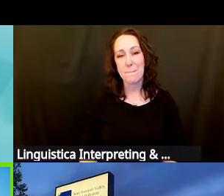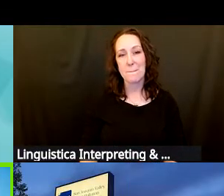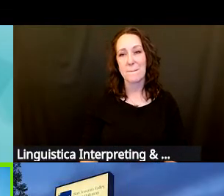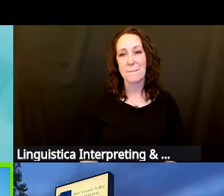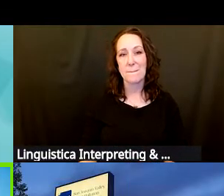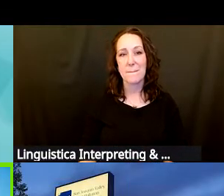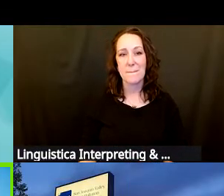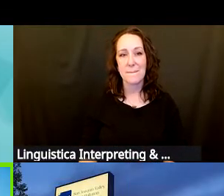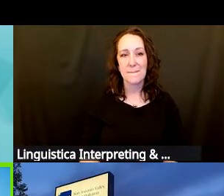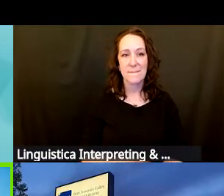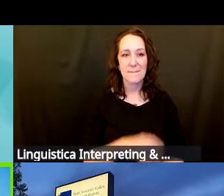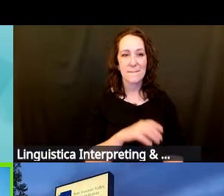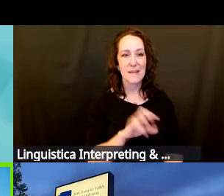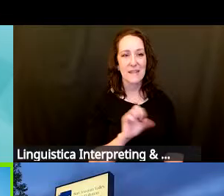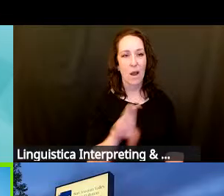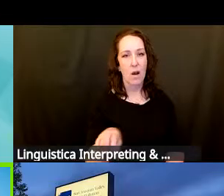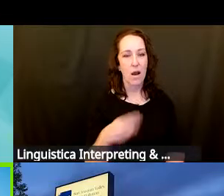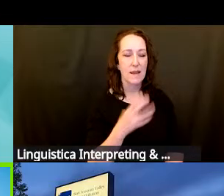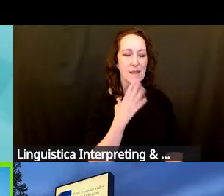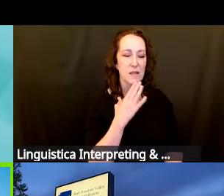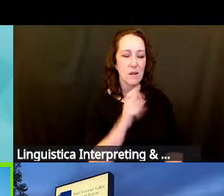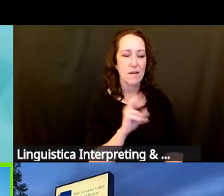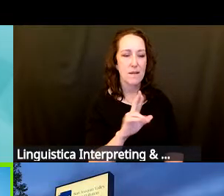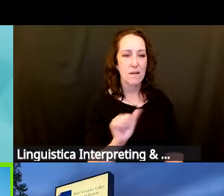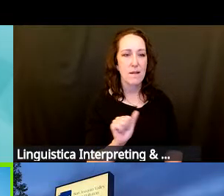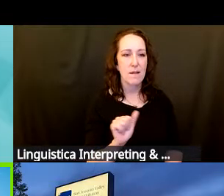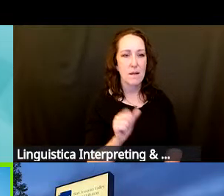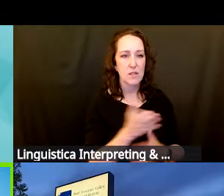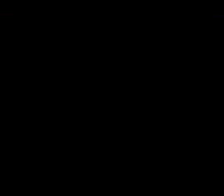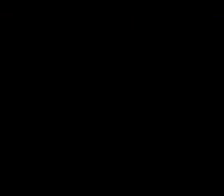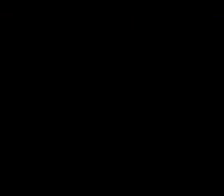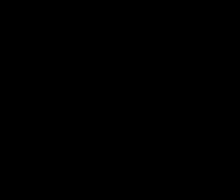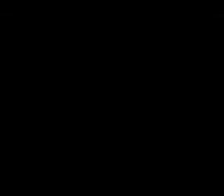Thank you, Laura. Let me share my screen here.